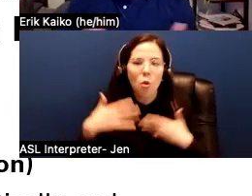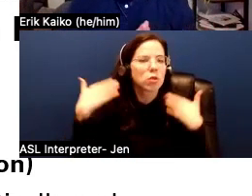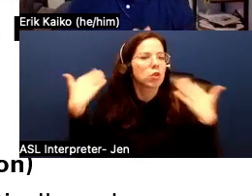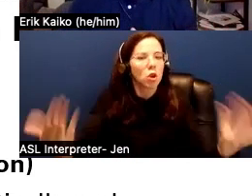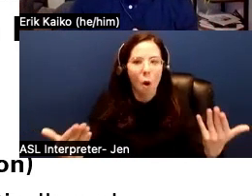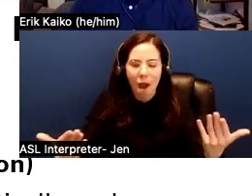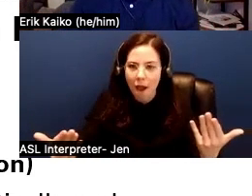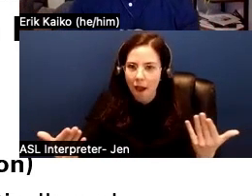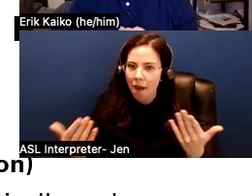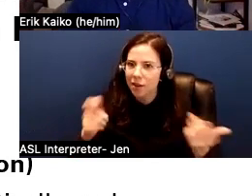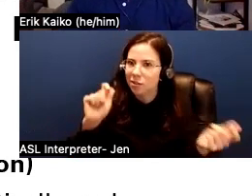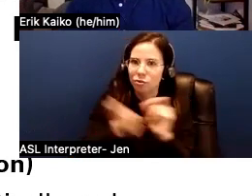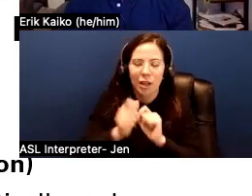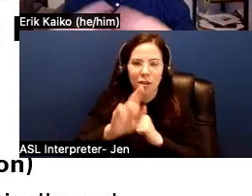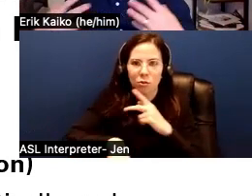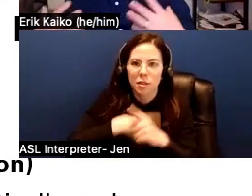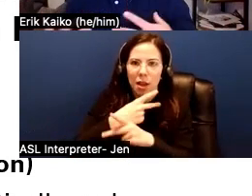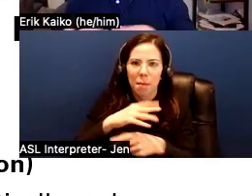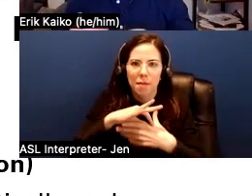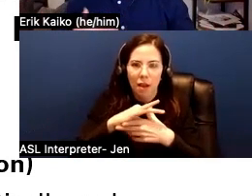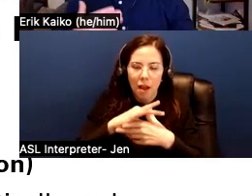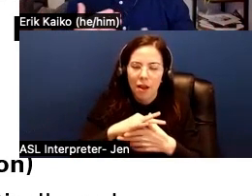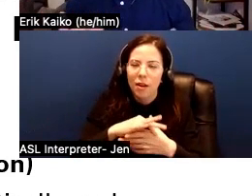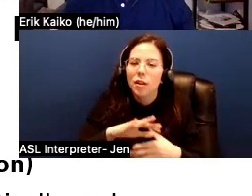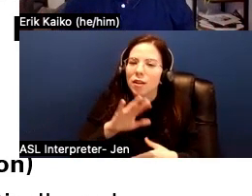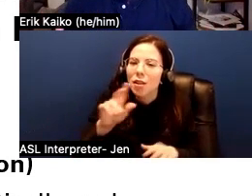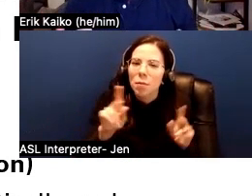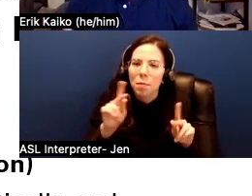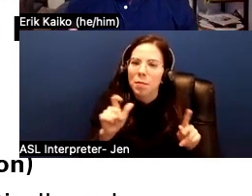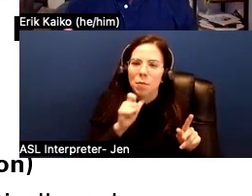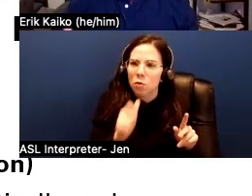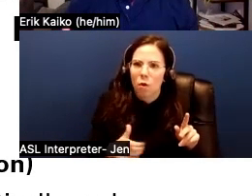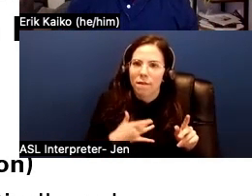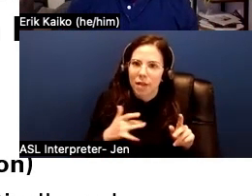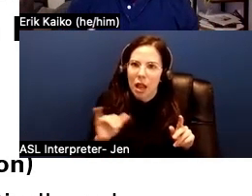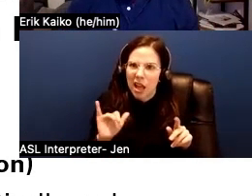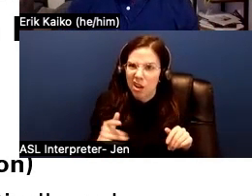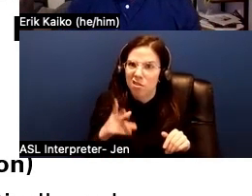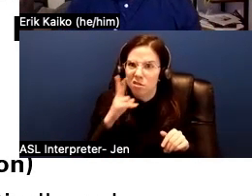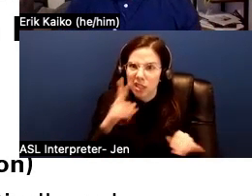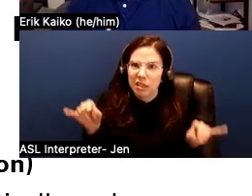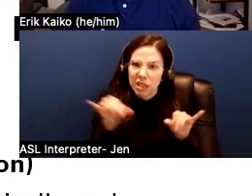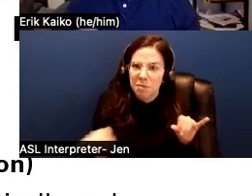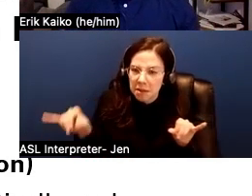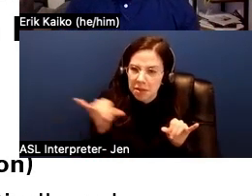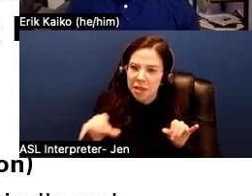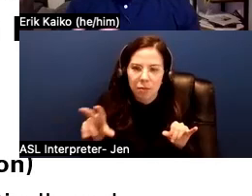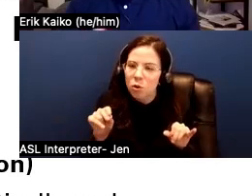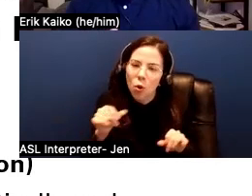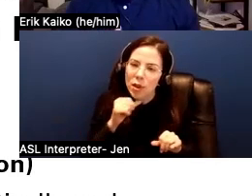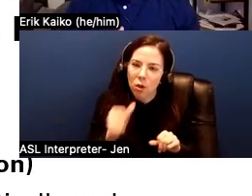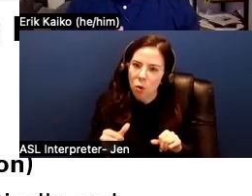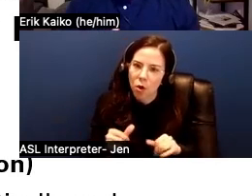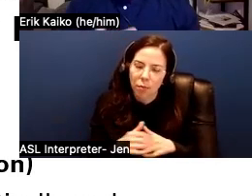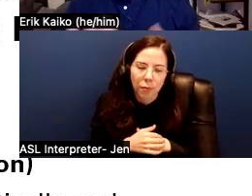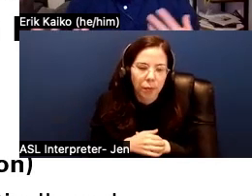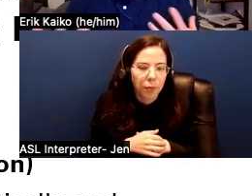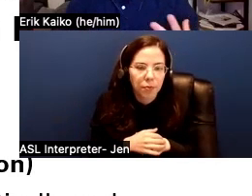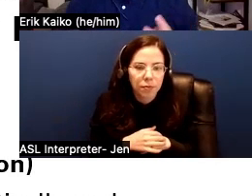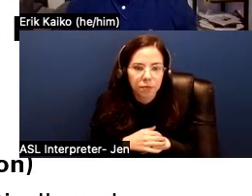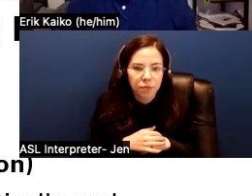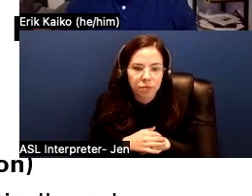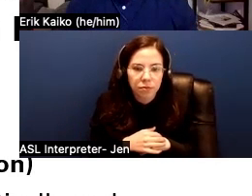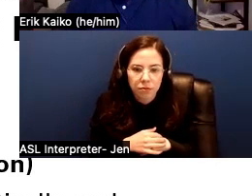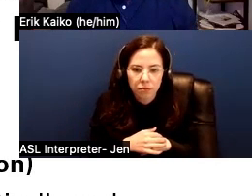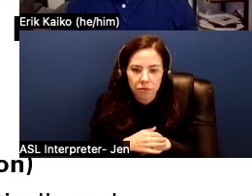content that you're putting out there. And it won't make people think they're seeing the same thing over and over and over. I also have a note here, right? It doesn't mean that